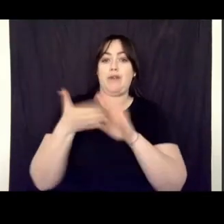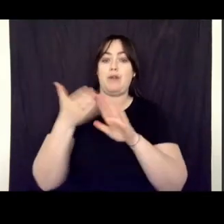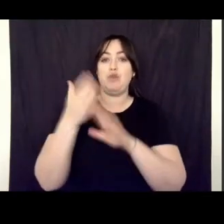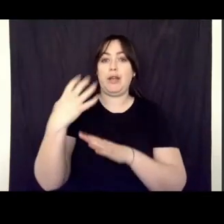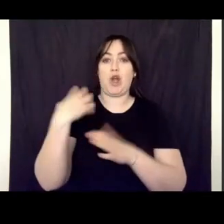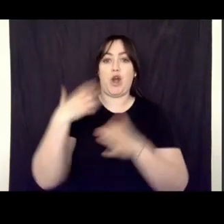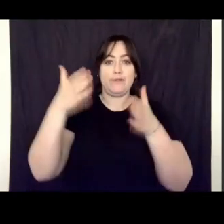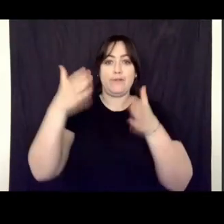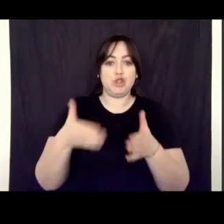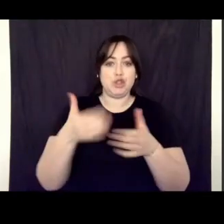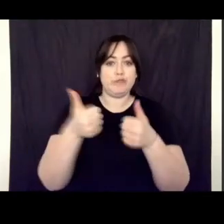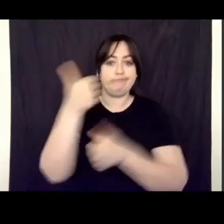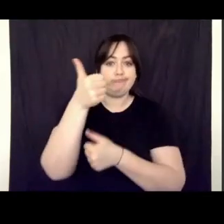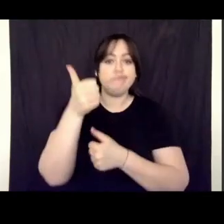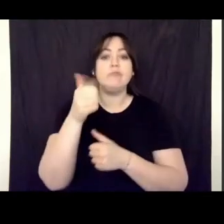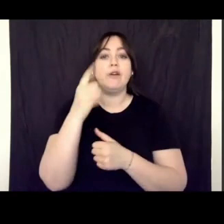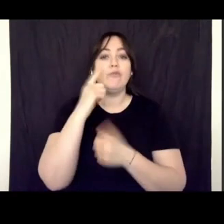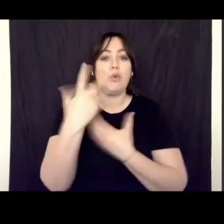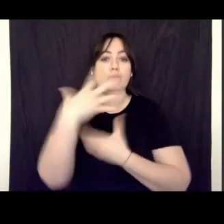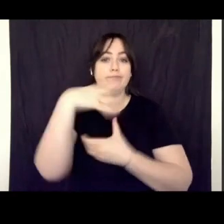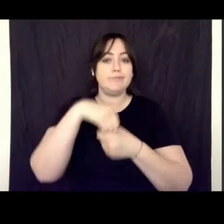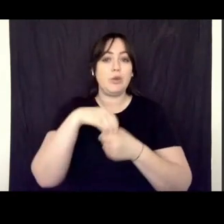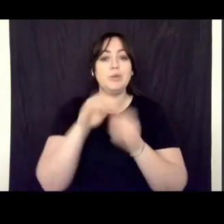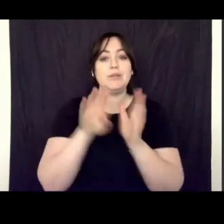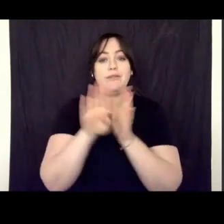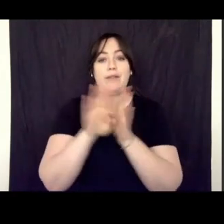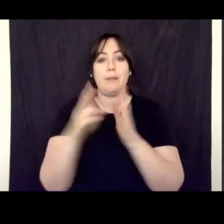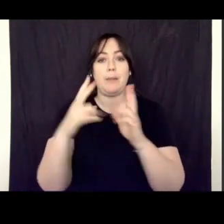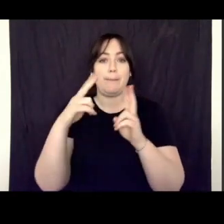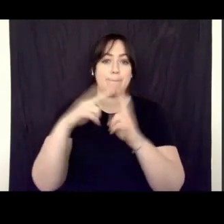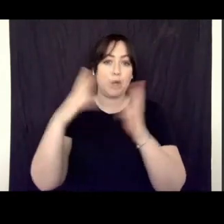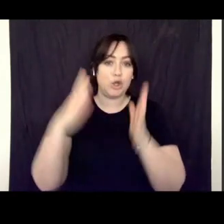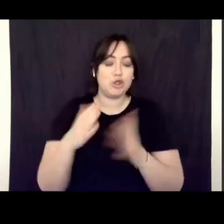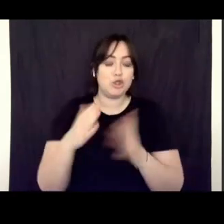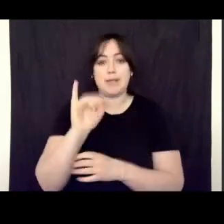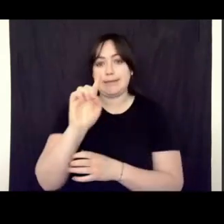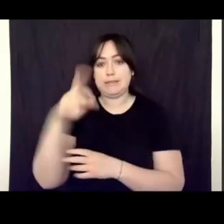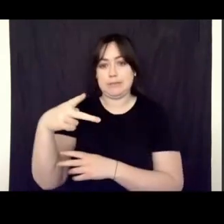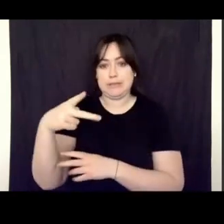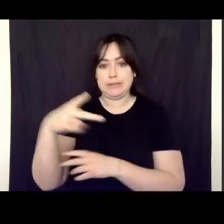Development Partners. She's the co-founder,